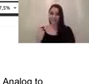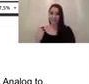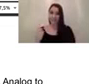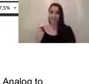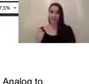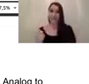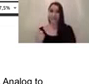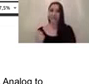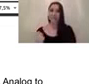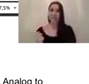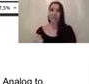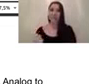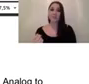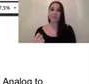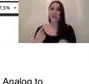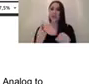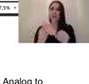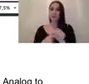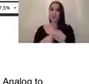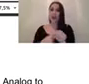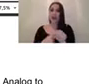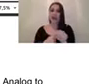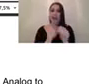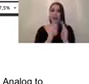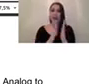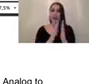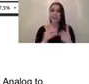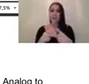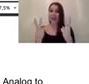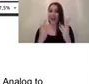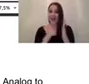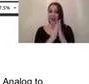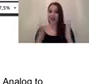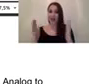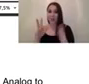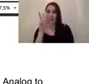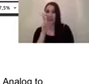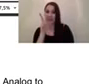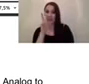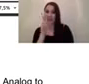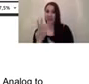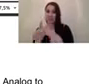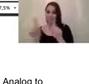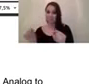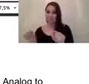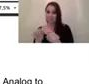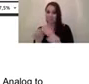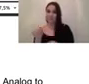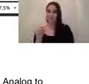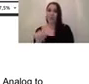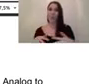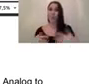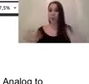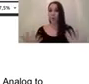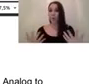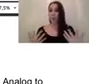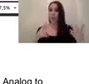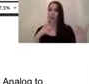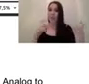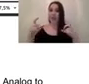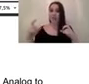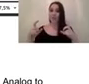in grayscale, like you can see here in the right hand side, or let's say that the camera is also capable